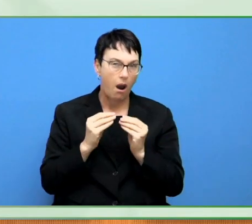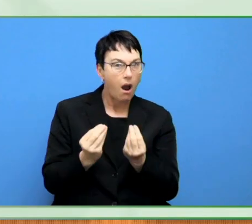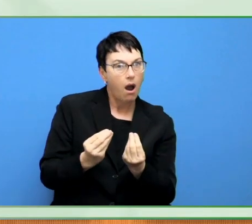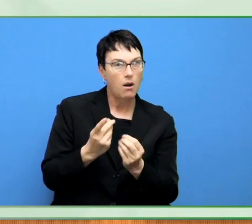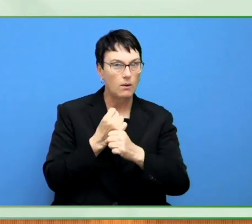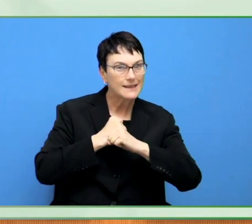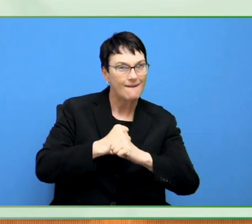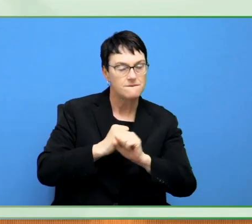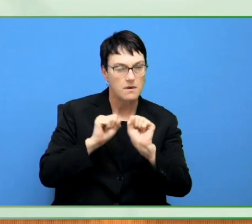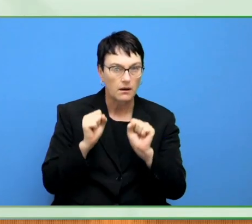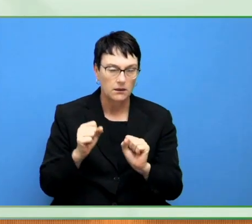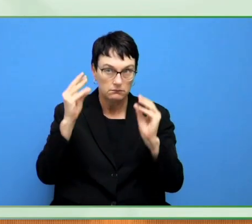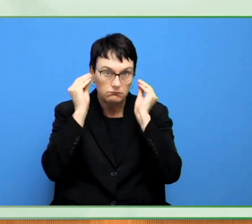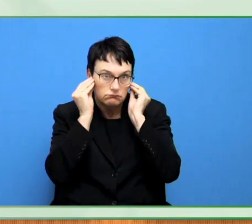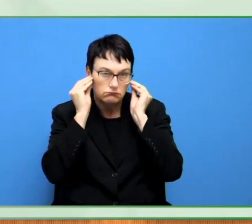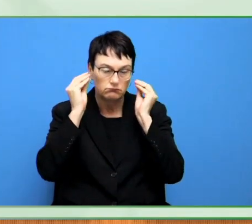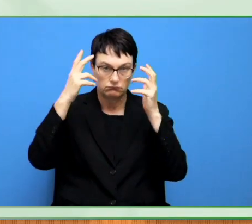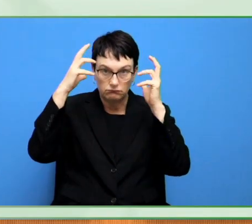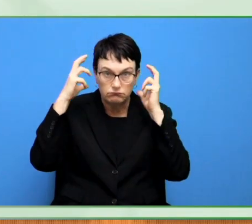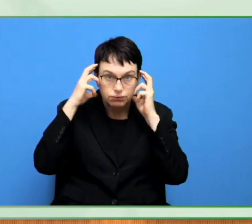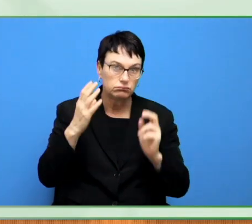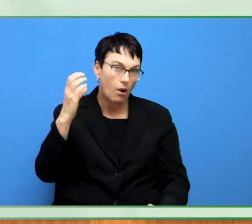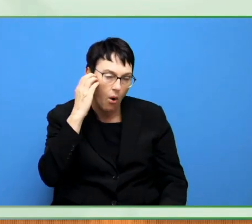produced according to these standards, and we're